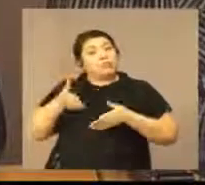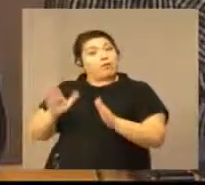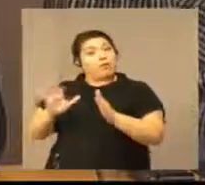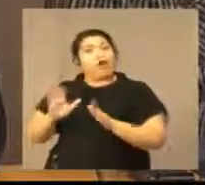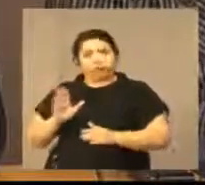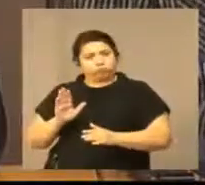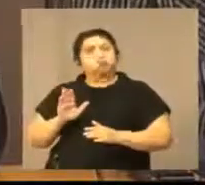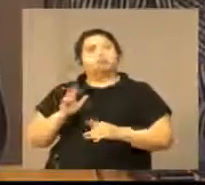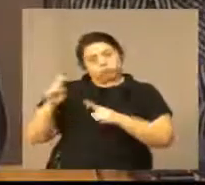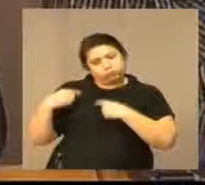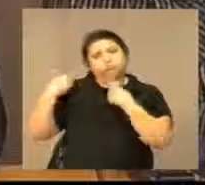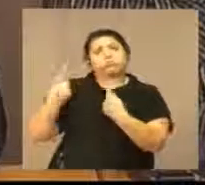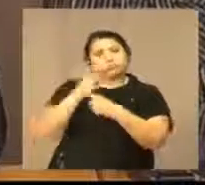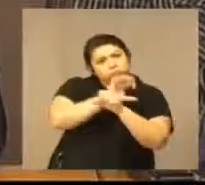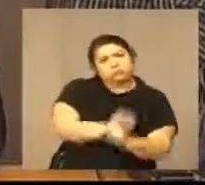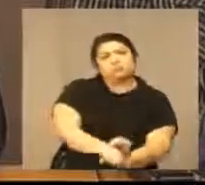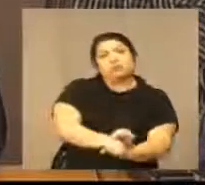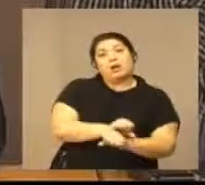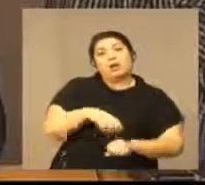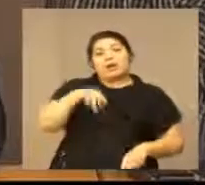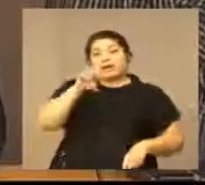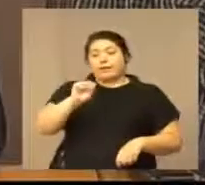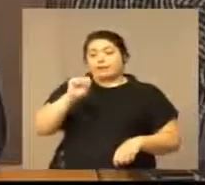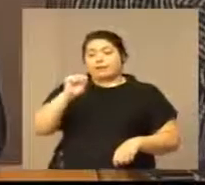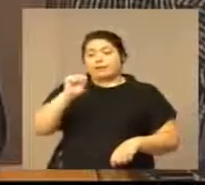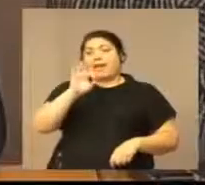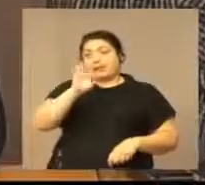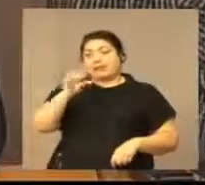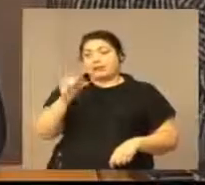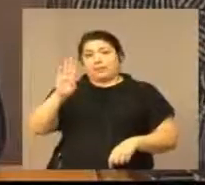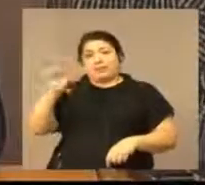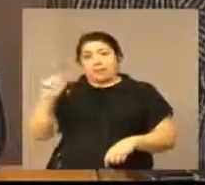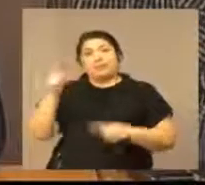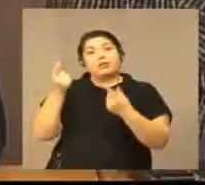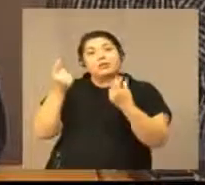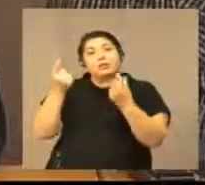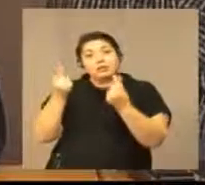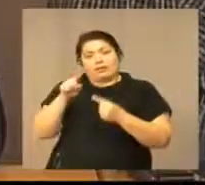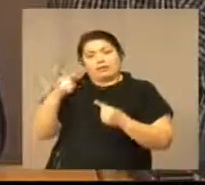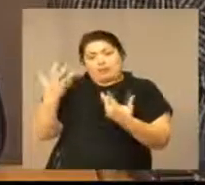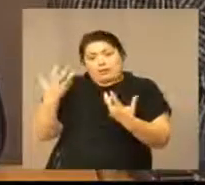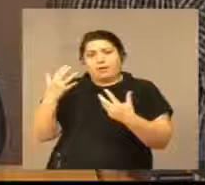Second, SGBA is a tool to help restore the traditional balance between men and